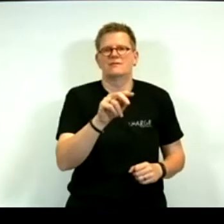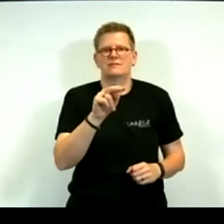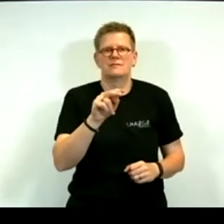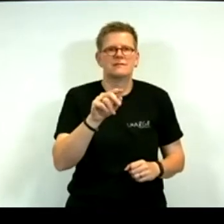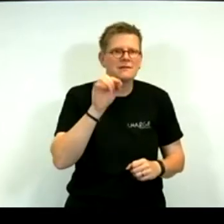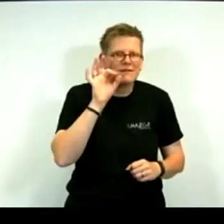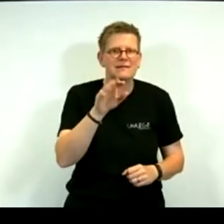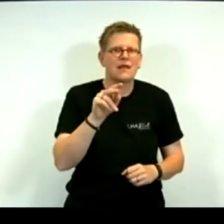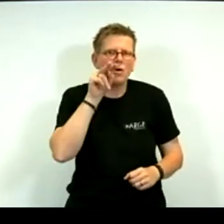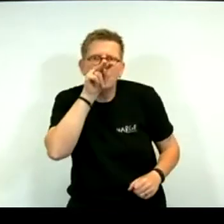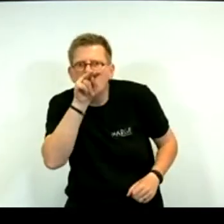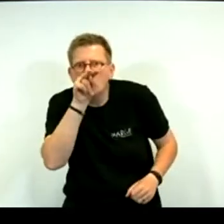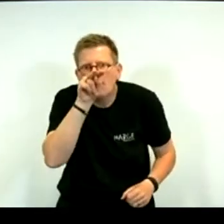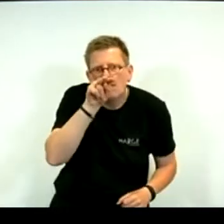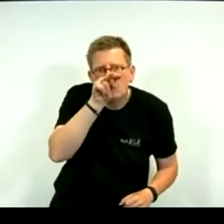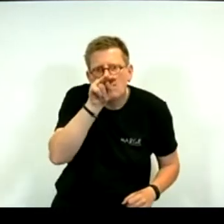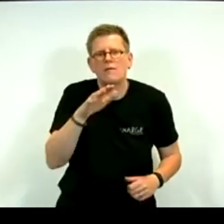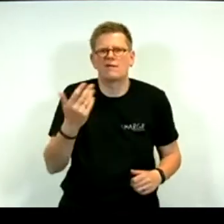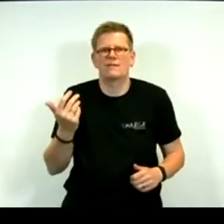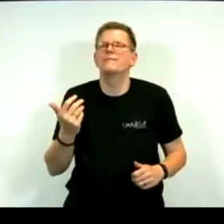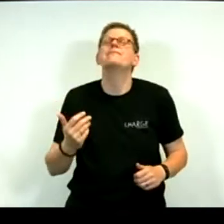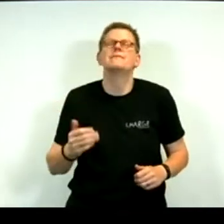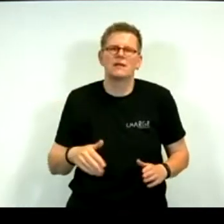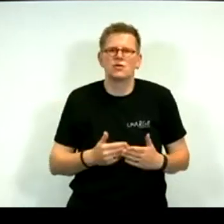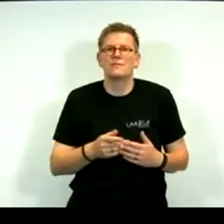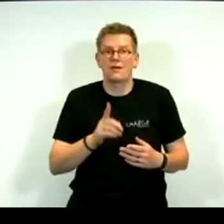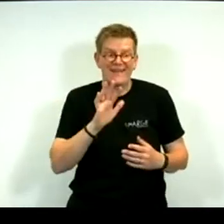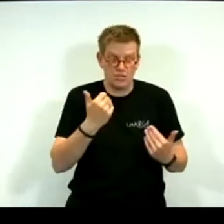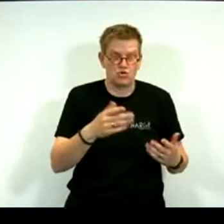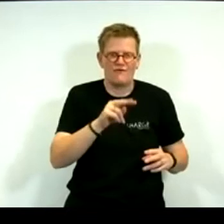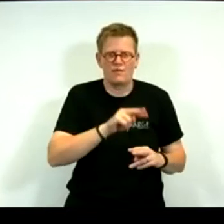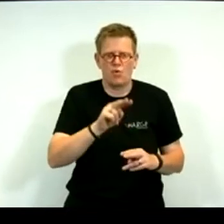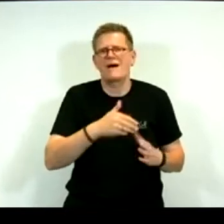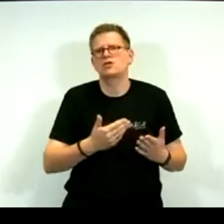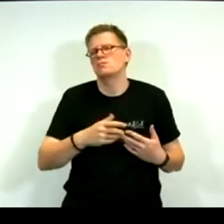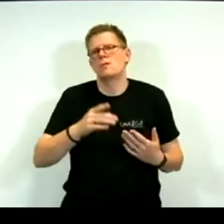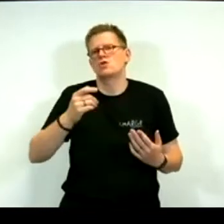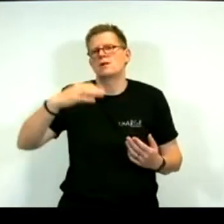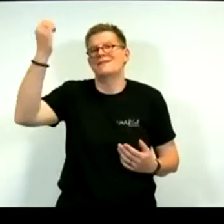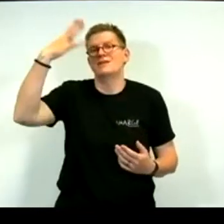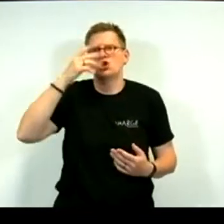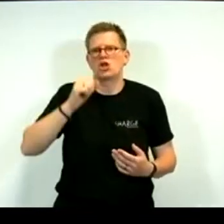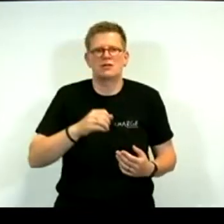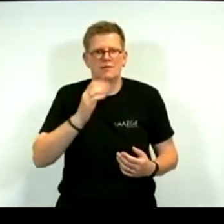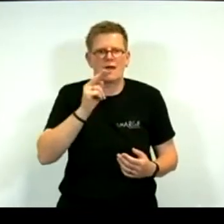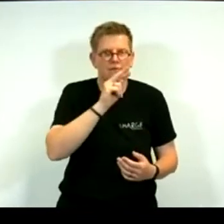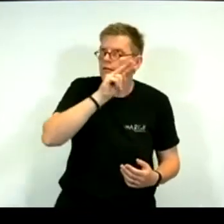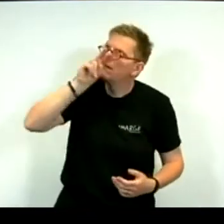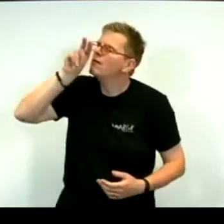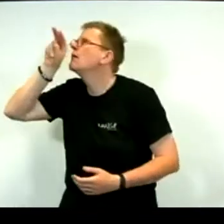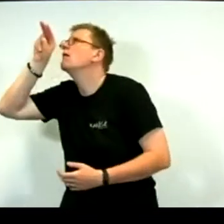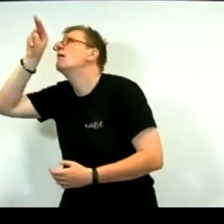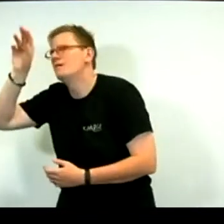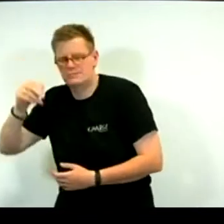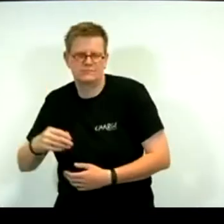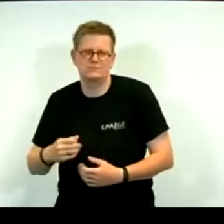opportunities for doing that. I mean, if you're outside and the sun's shining, that's tricky. If you can get them to wear a hat with